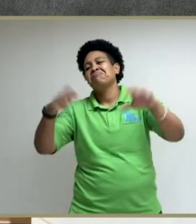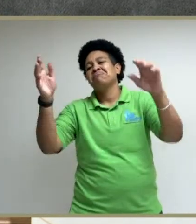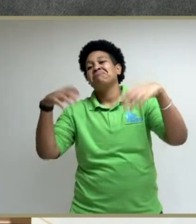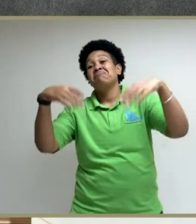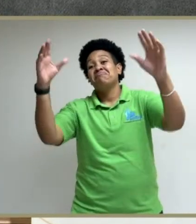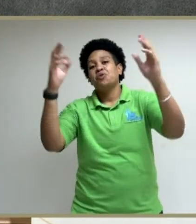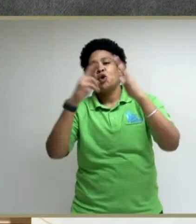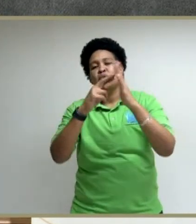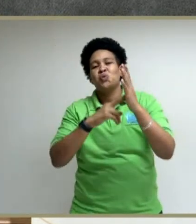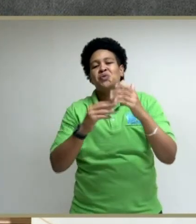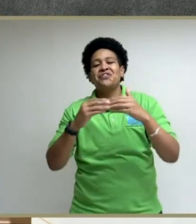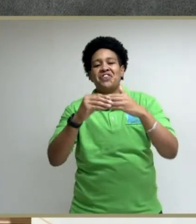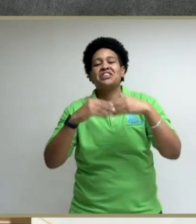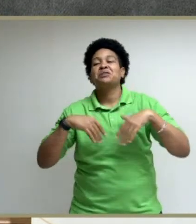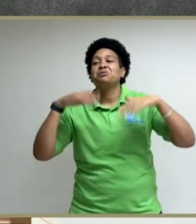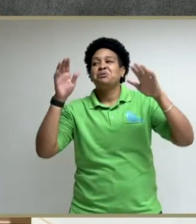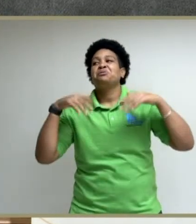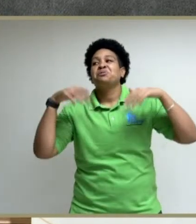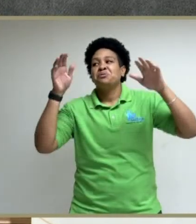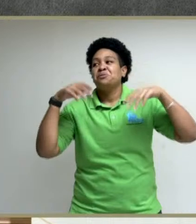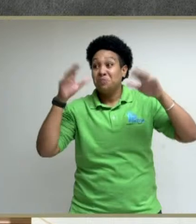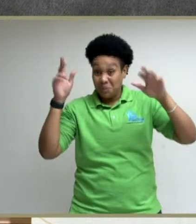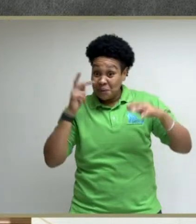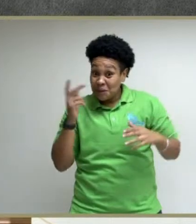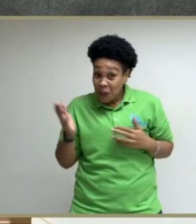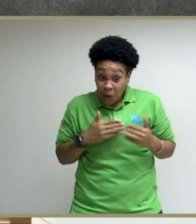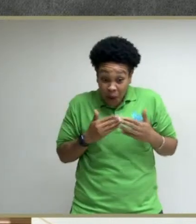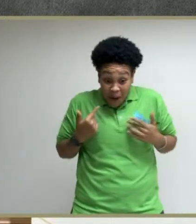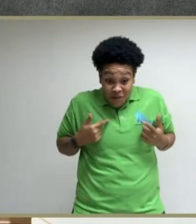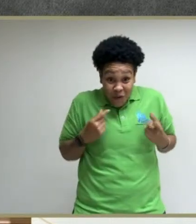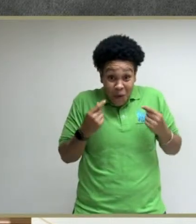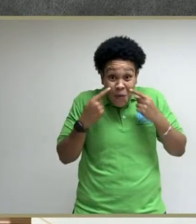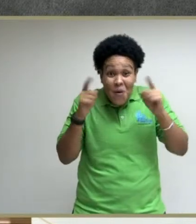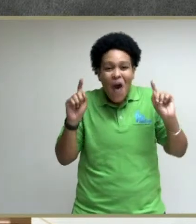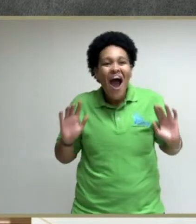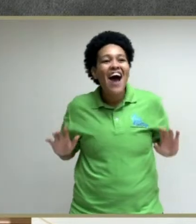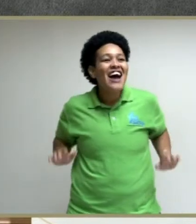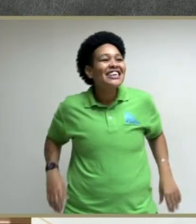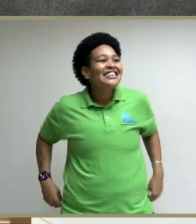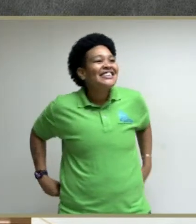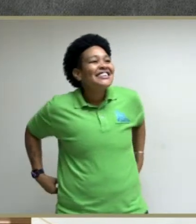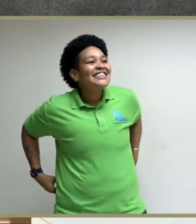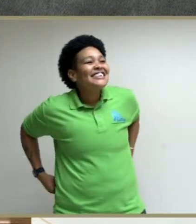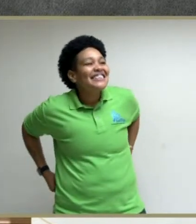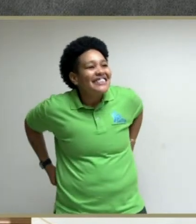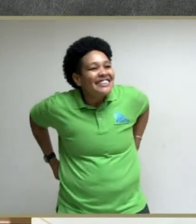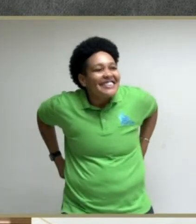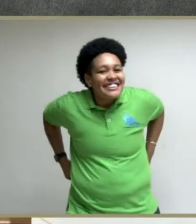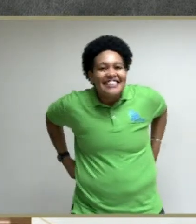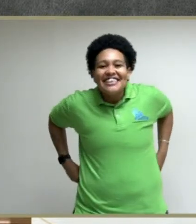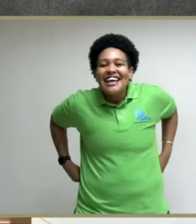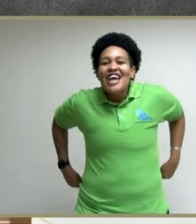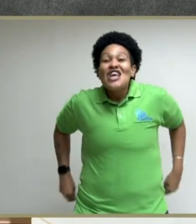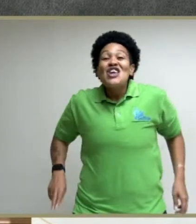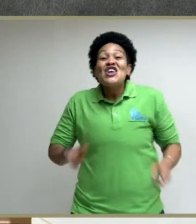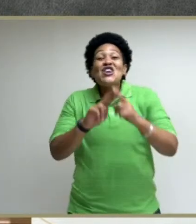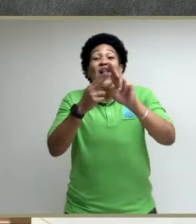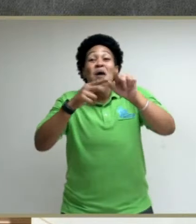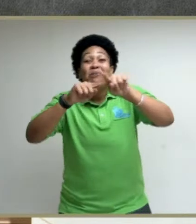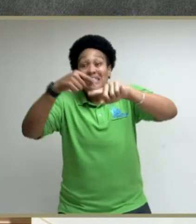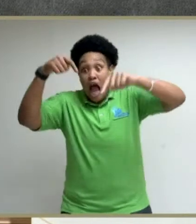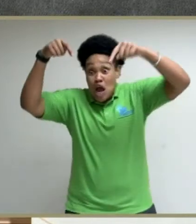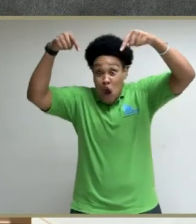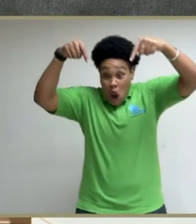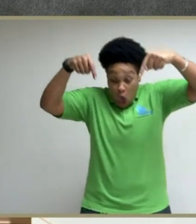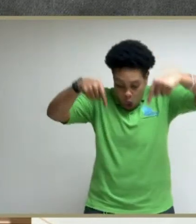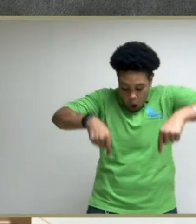we see that our whatever we're doing is working, the restrictions are working, the numbers start trending down, and then we start to feel that we